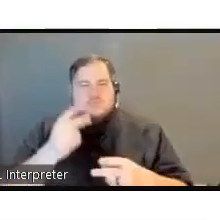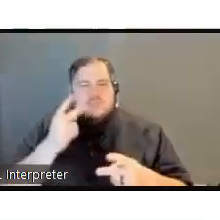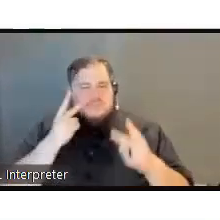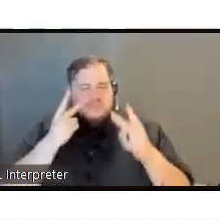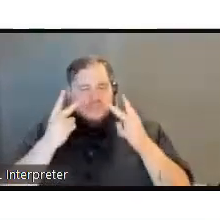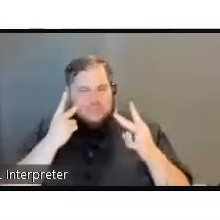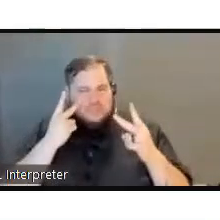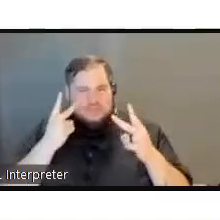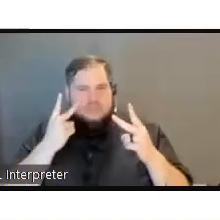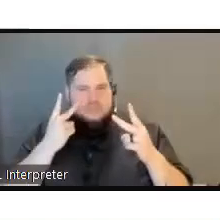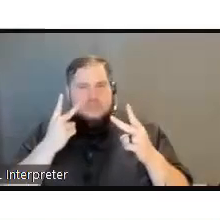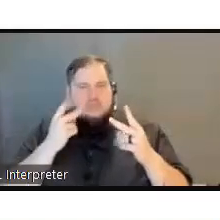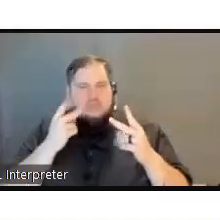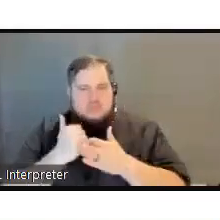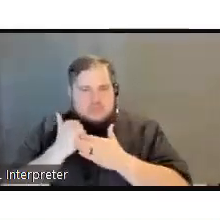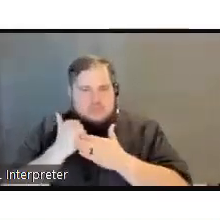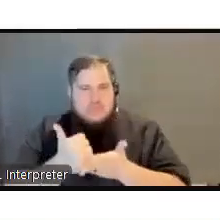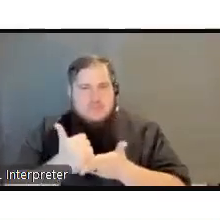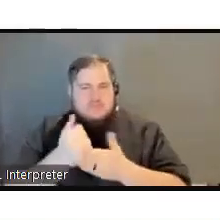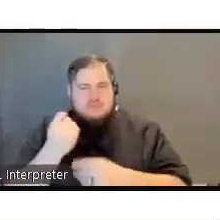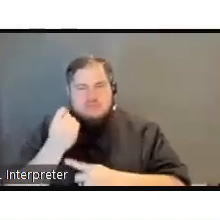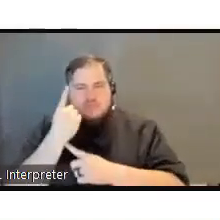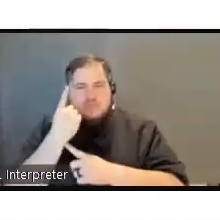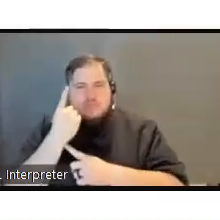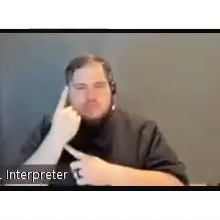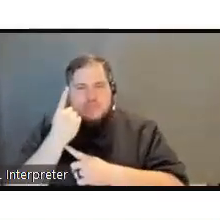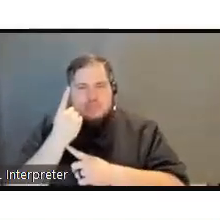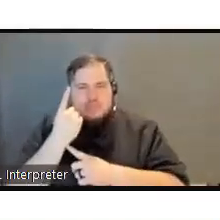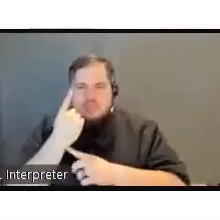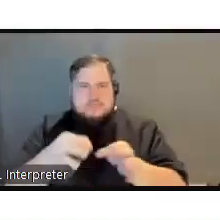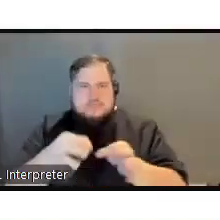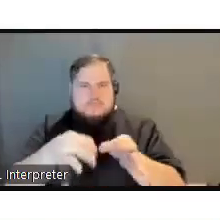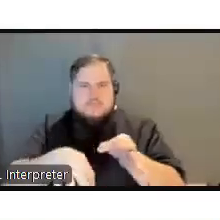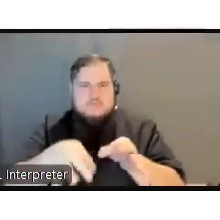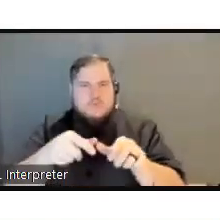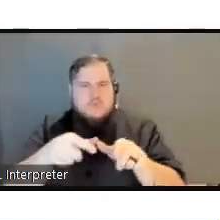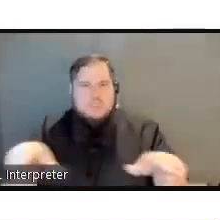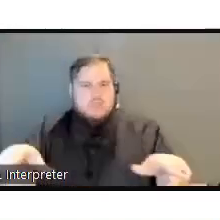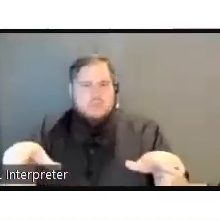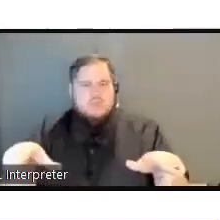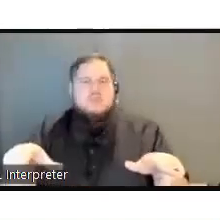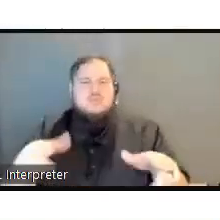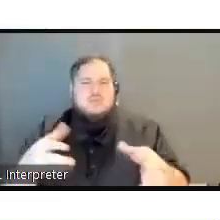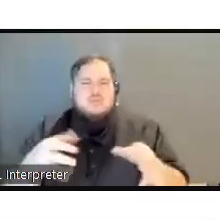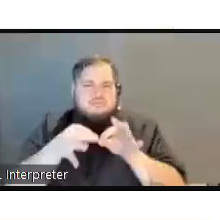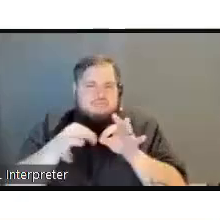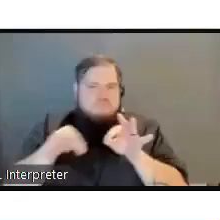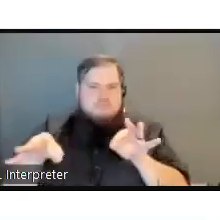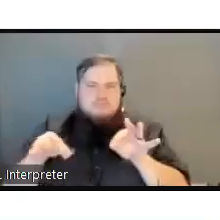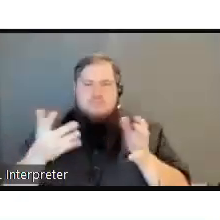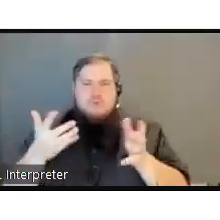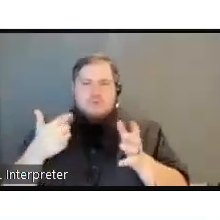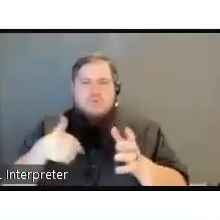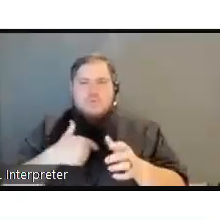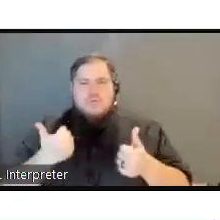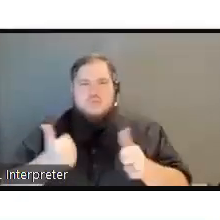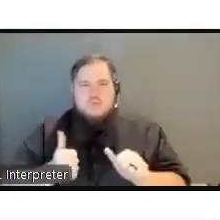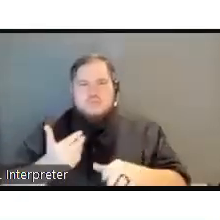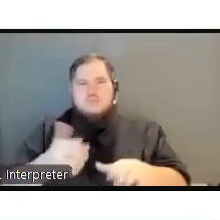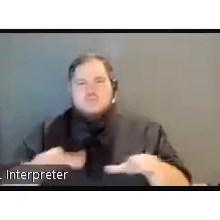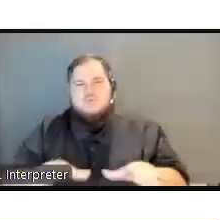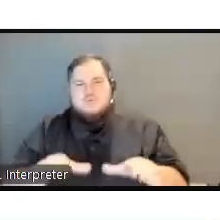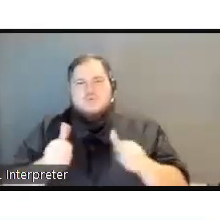visualization to help understand in plain language what it is that we're trying to show with some of these visualizations. So it's